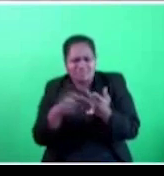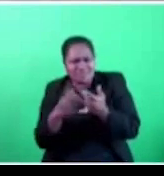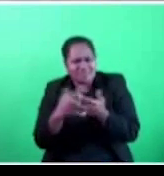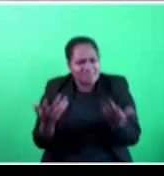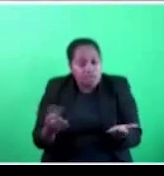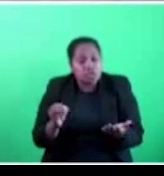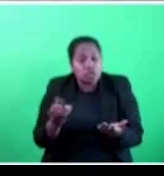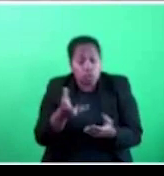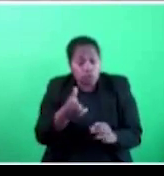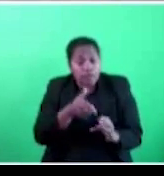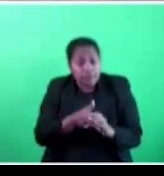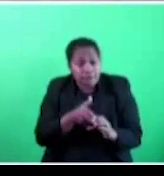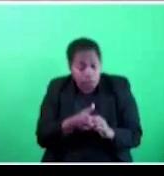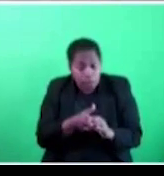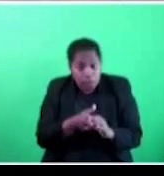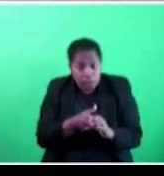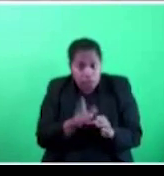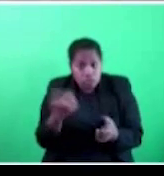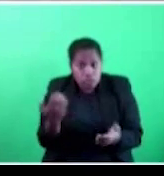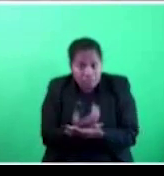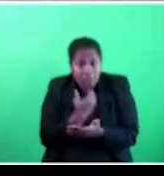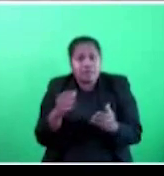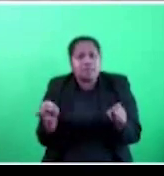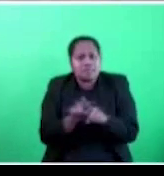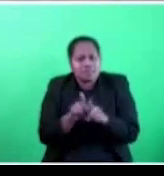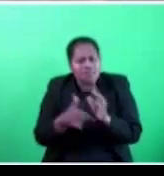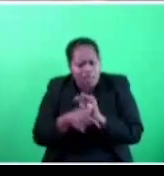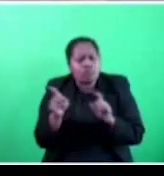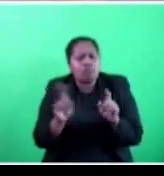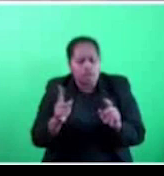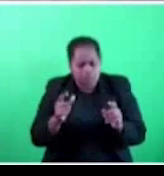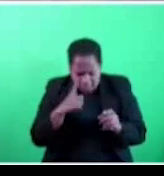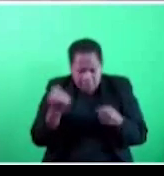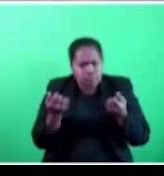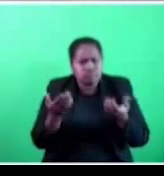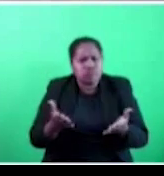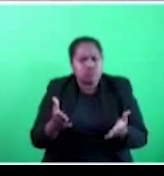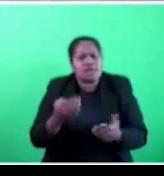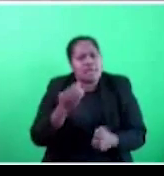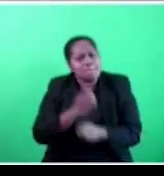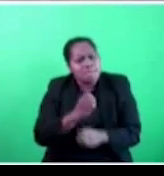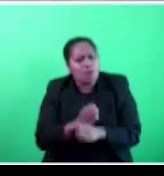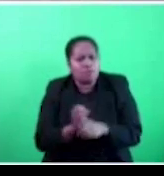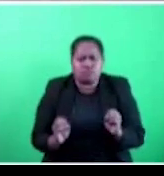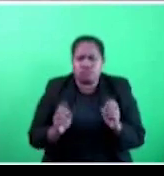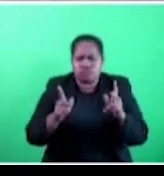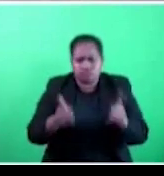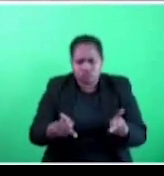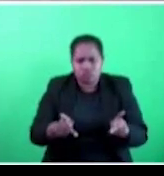it's, of course, at the same time, Mr. Speaker, so it creates a lot of employment opportunities, not within Fiji Airways itself, but also outside Fiji